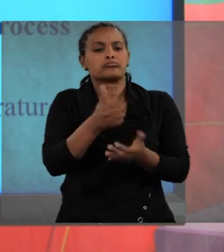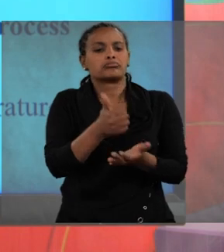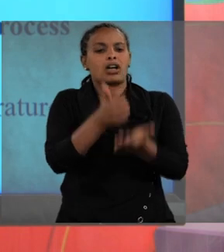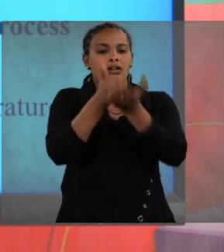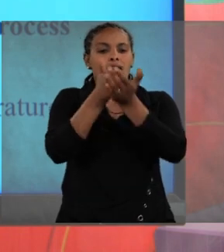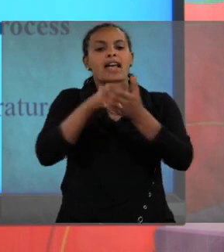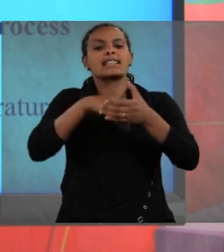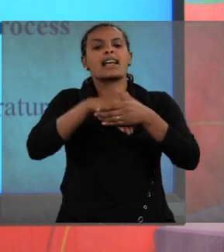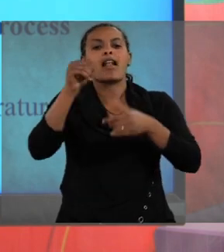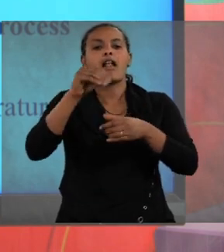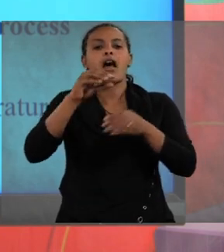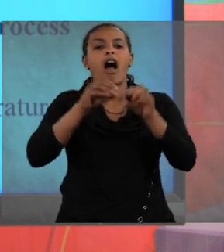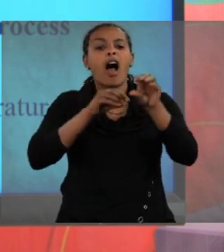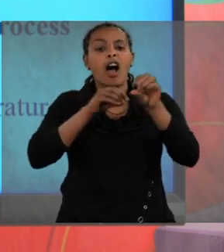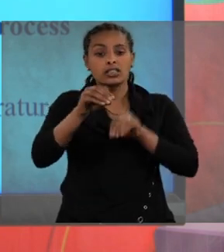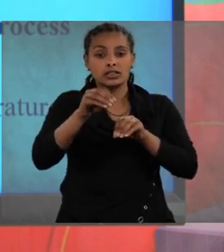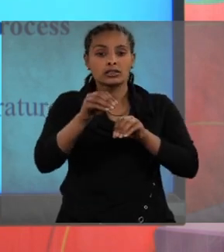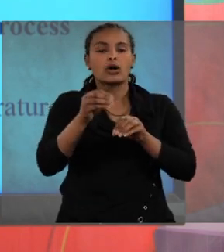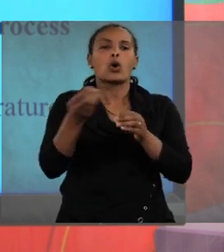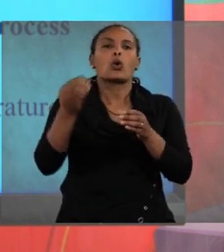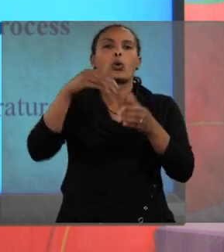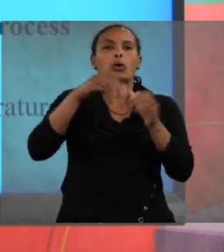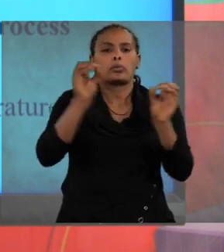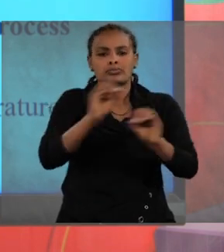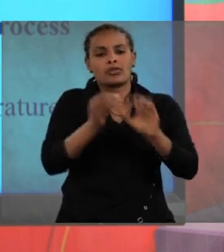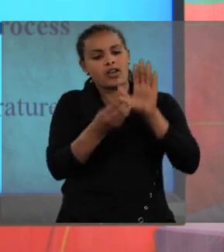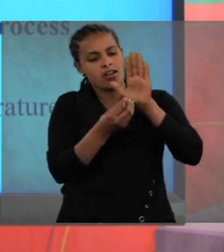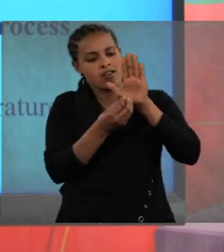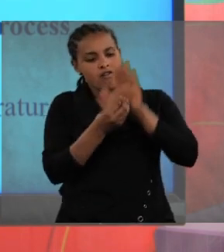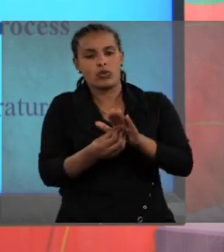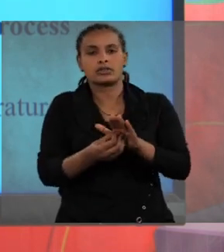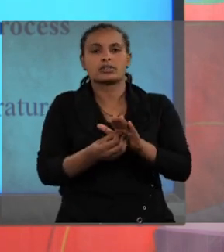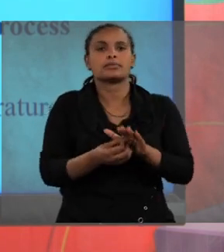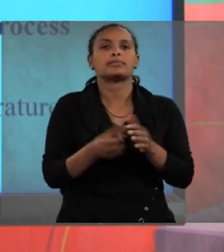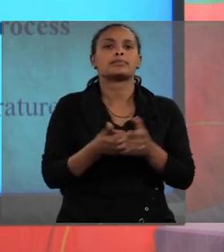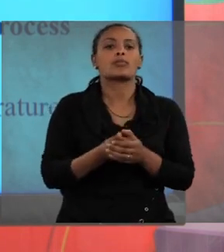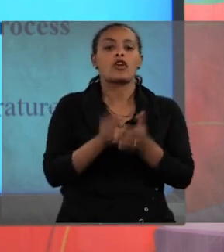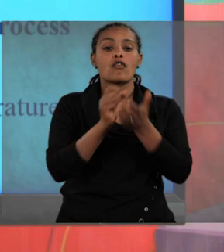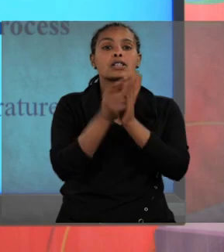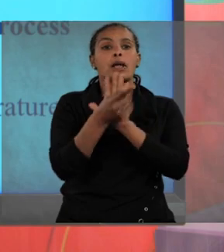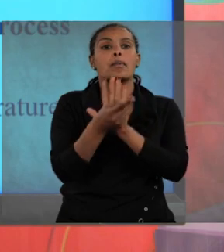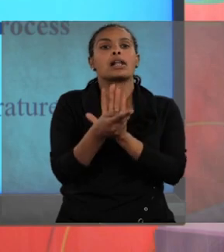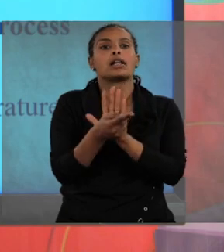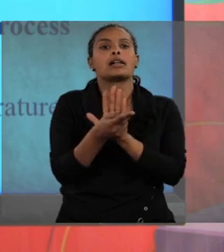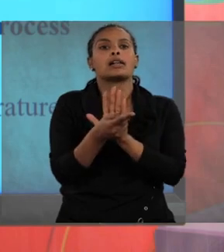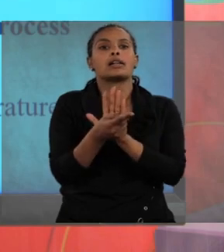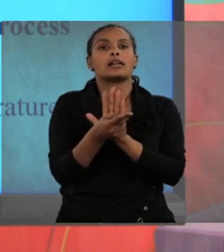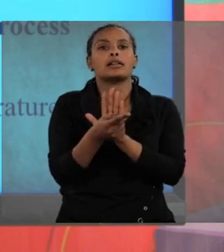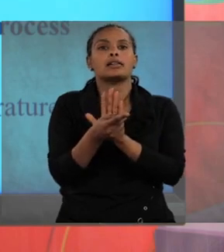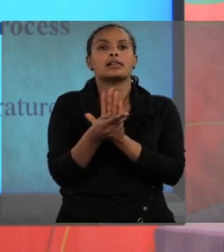external action, without external influence. For